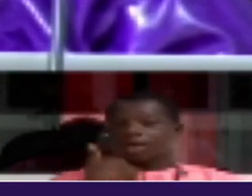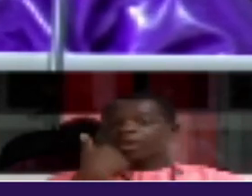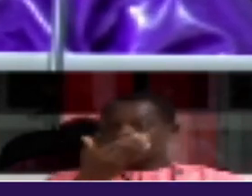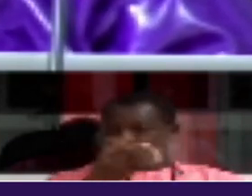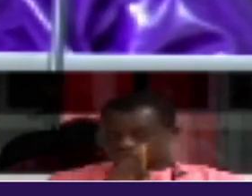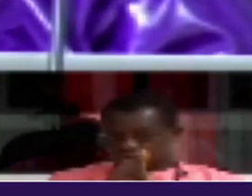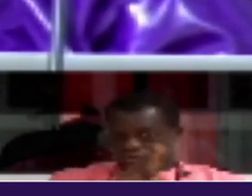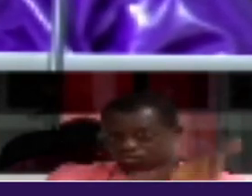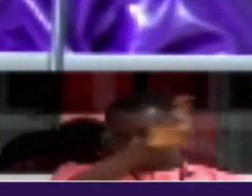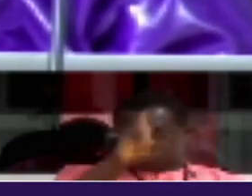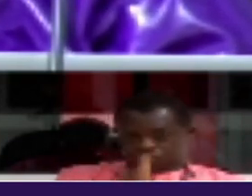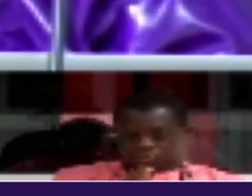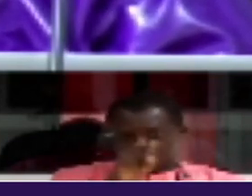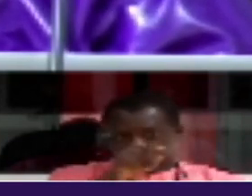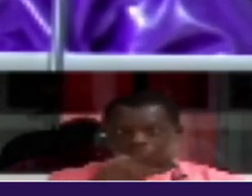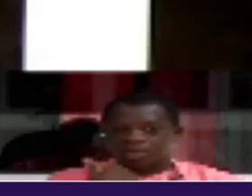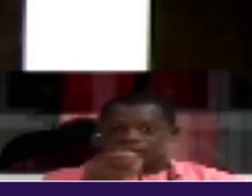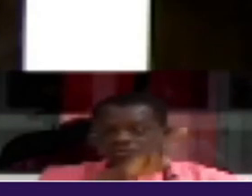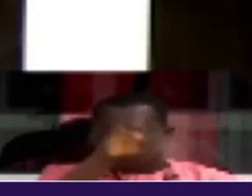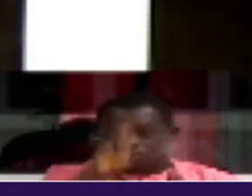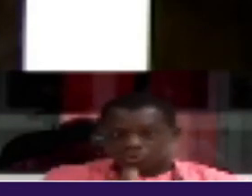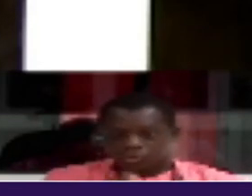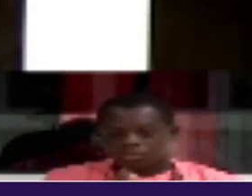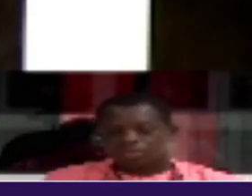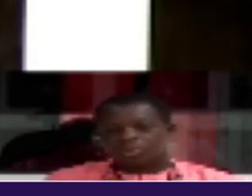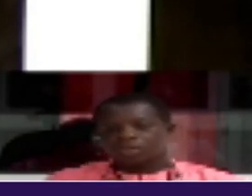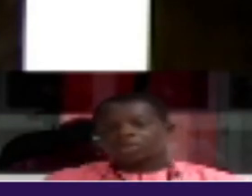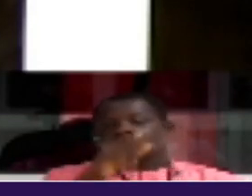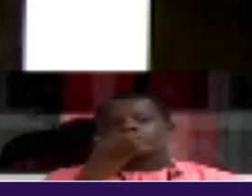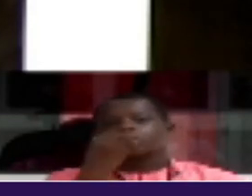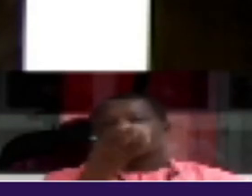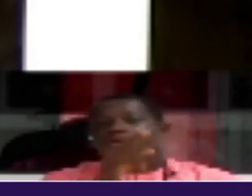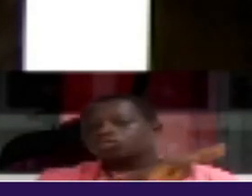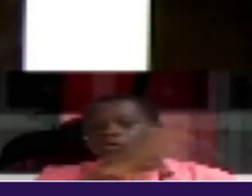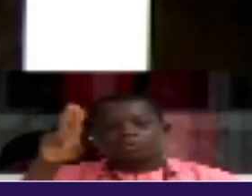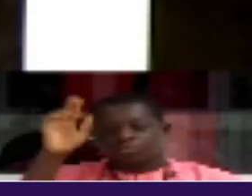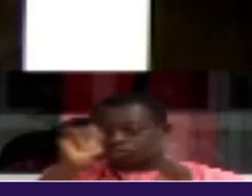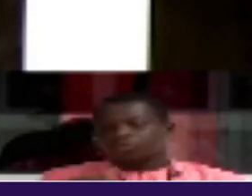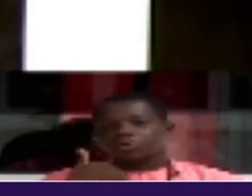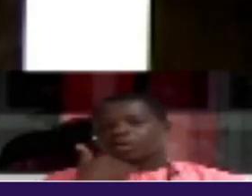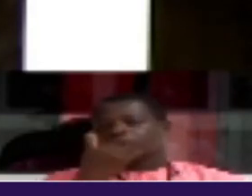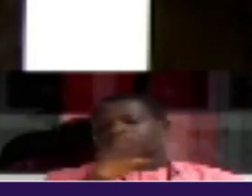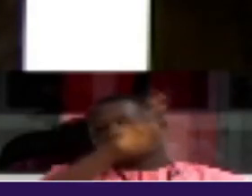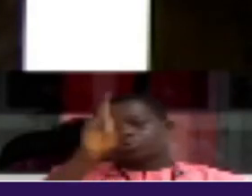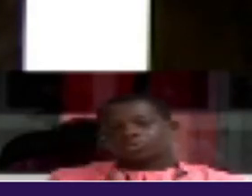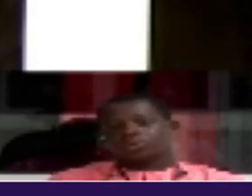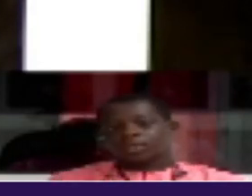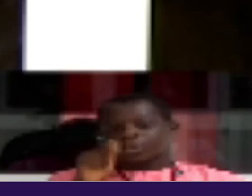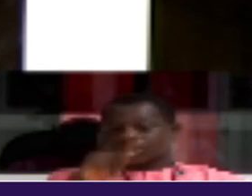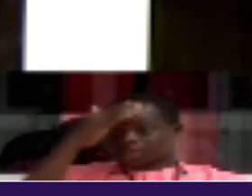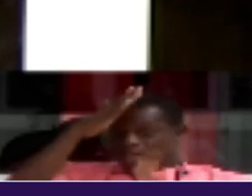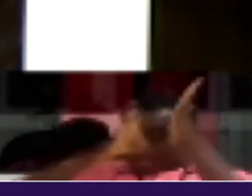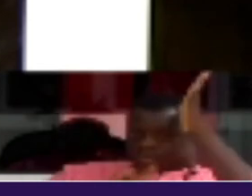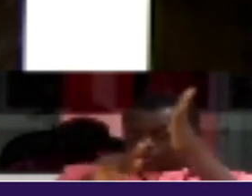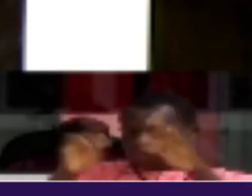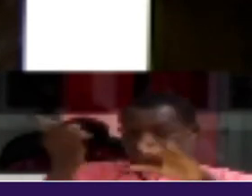the question. Yeah. Did you ask questions? And you said you should not ask questions. This is the army. This is